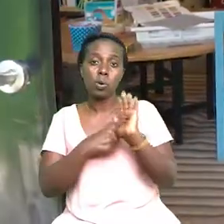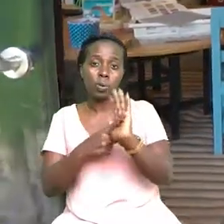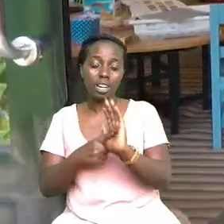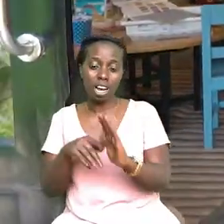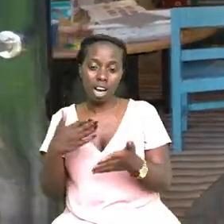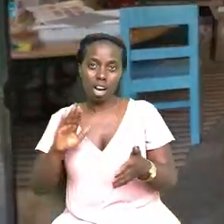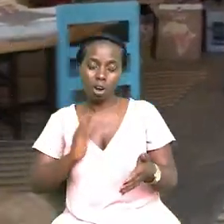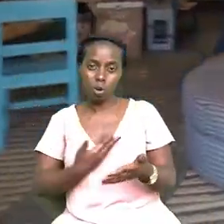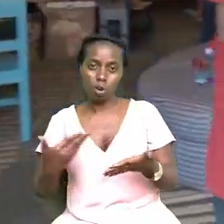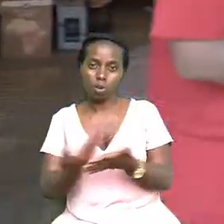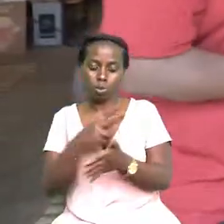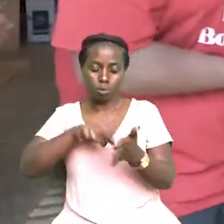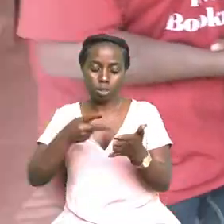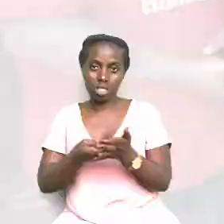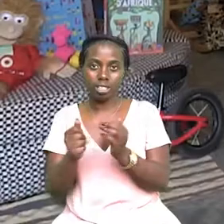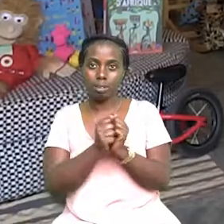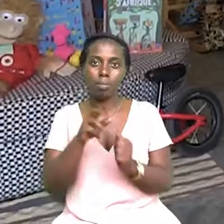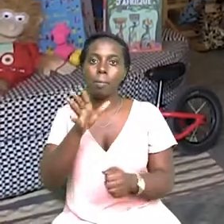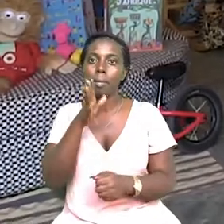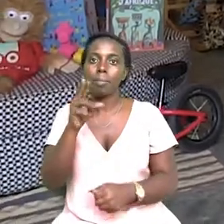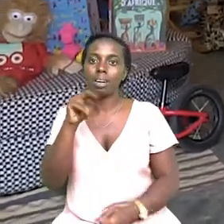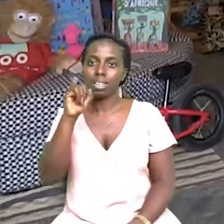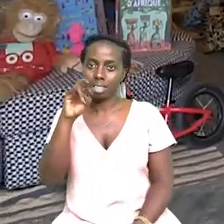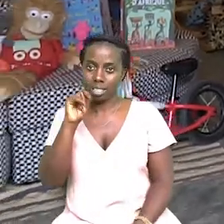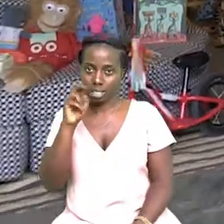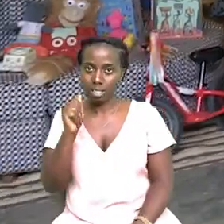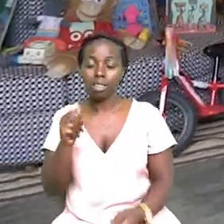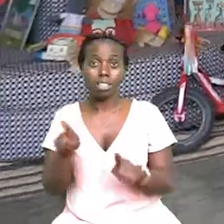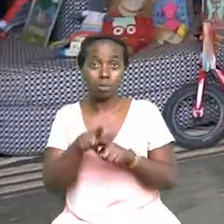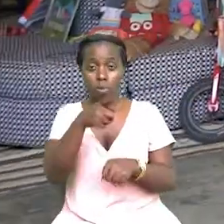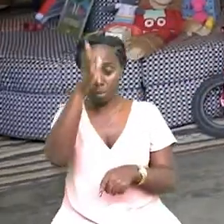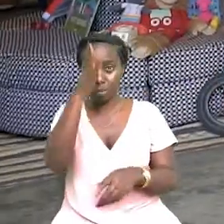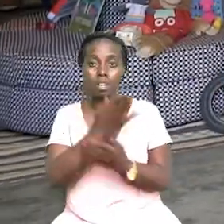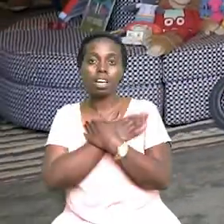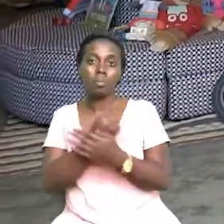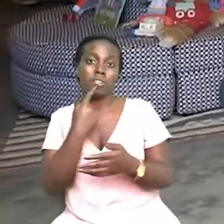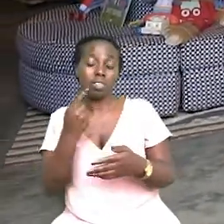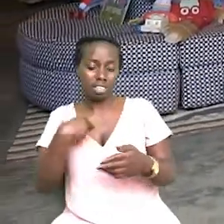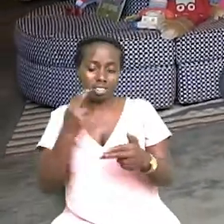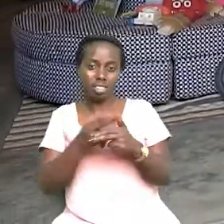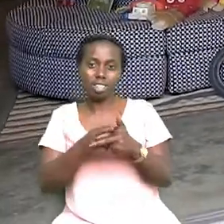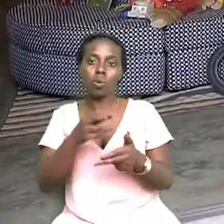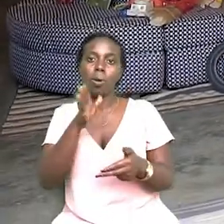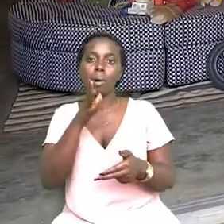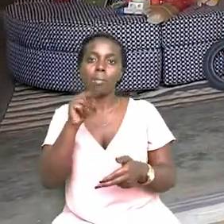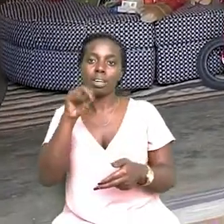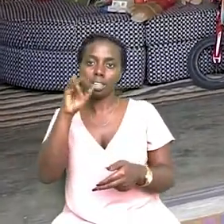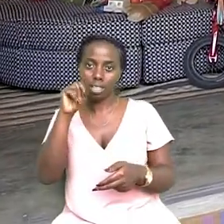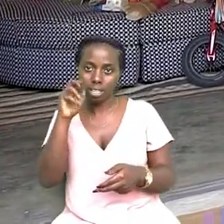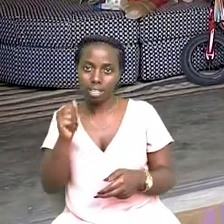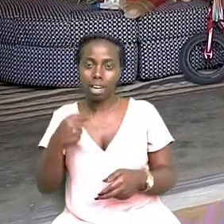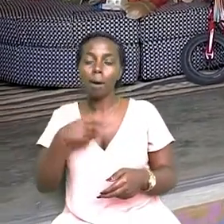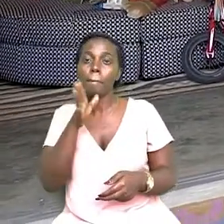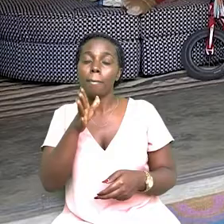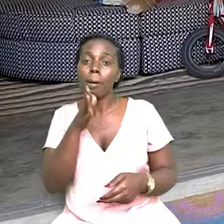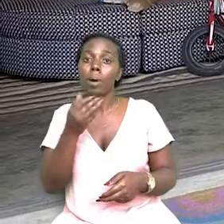new project with Mama Nina. Hello, as Papa Yambi said, I am called Mama Nina. I am a mother